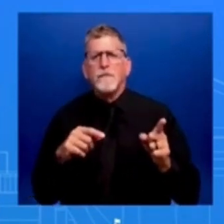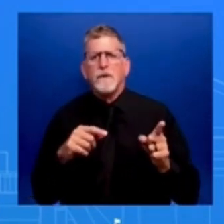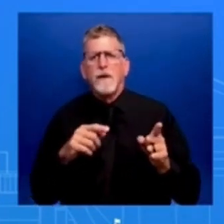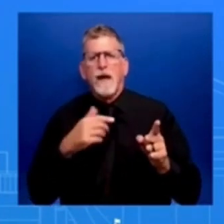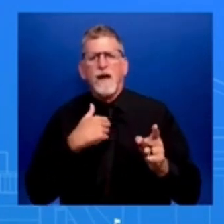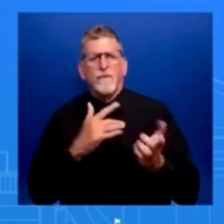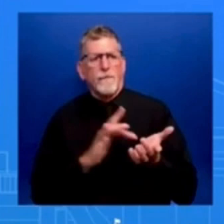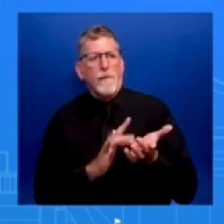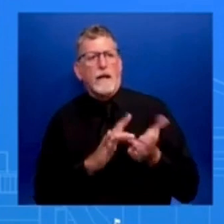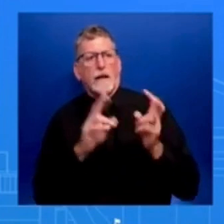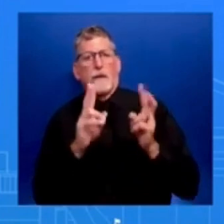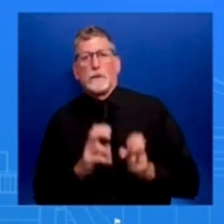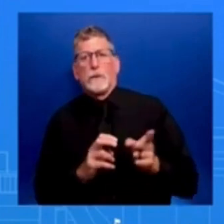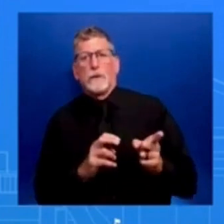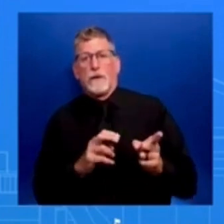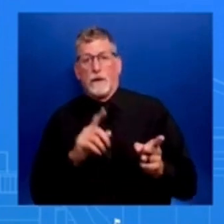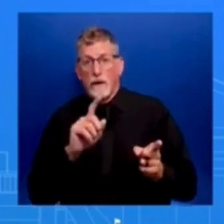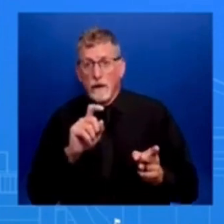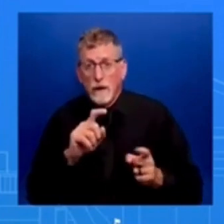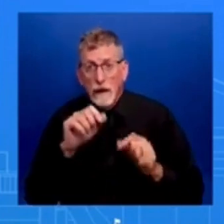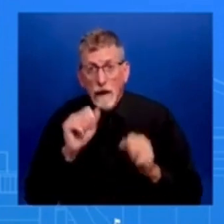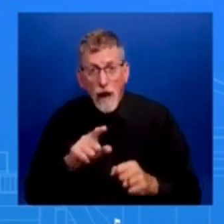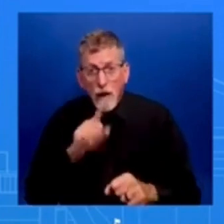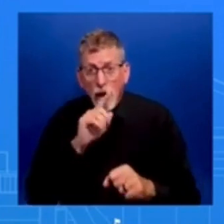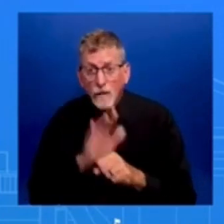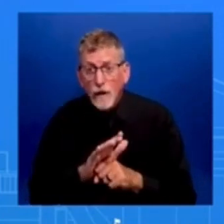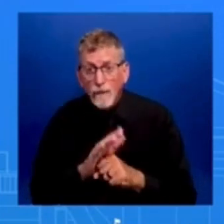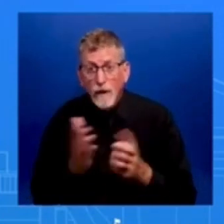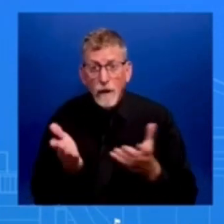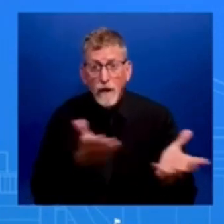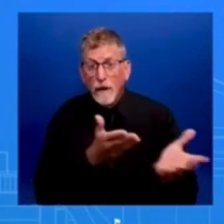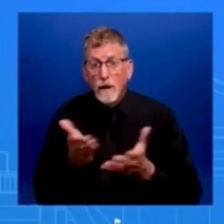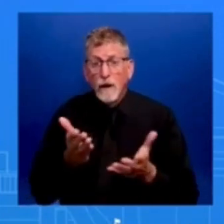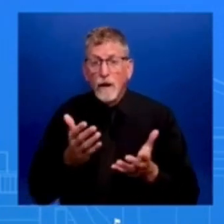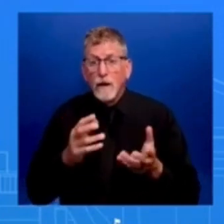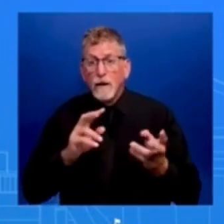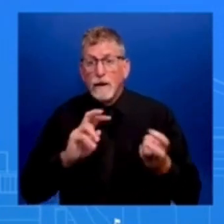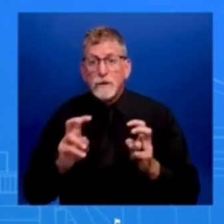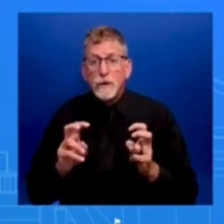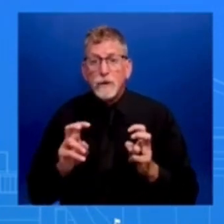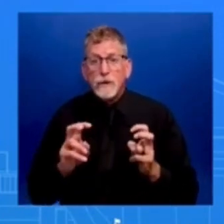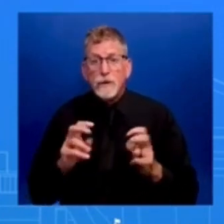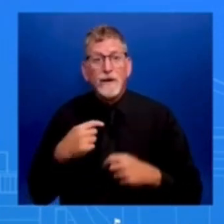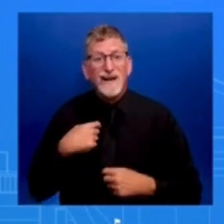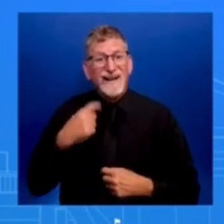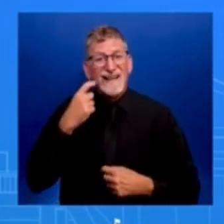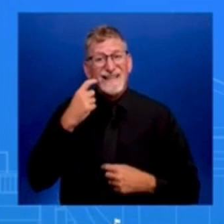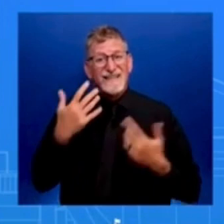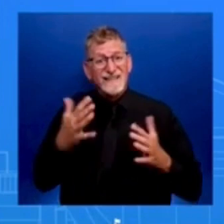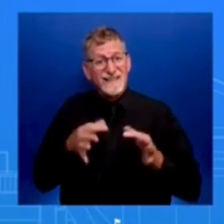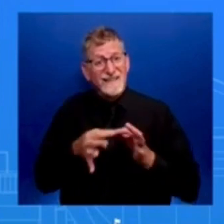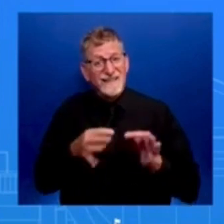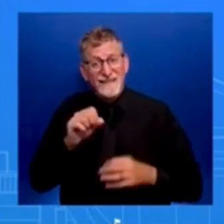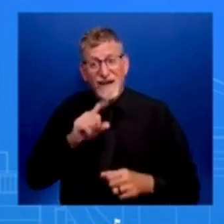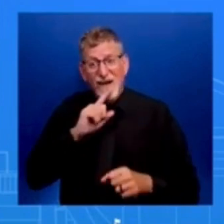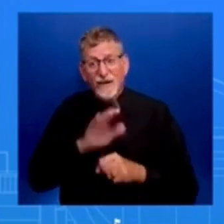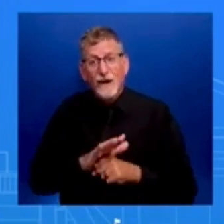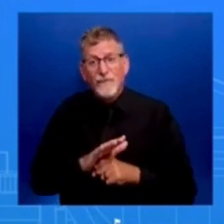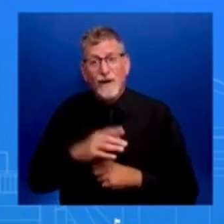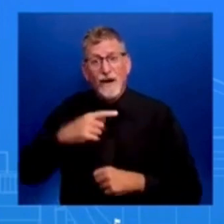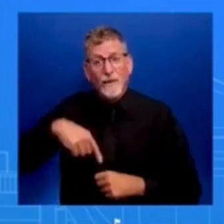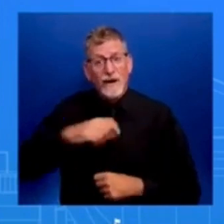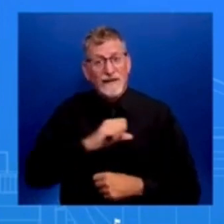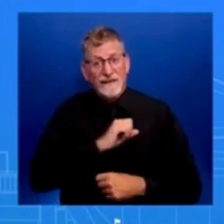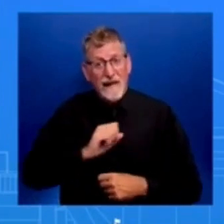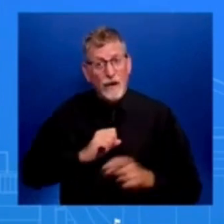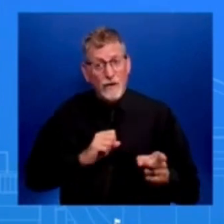just did with Sung Min when she asked that question. Basically, you know, the Senator mentioned that the President called, and